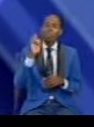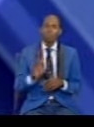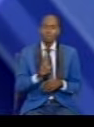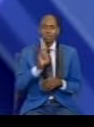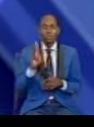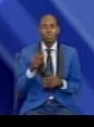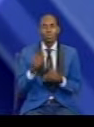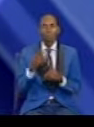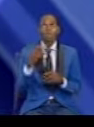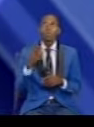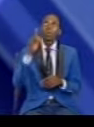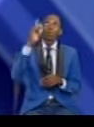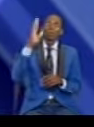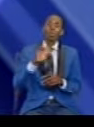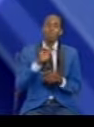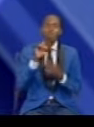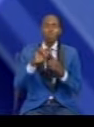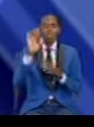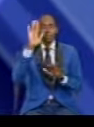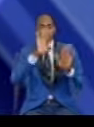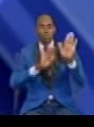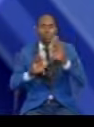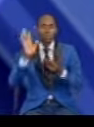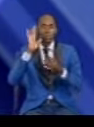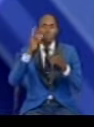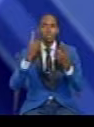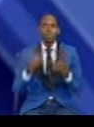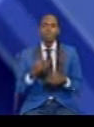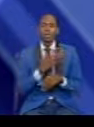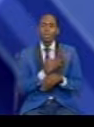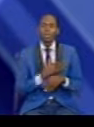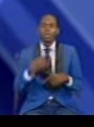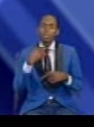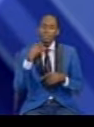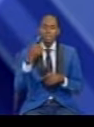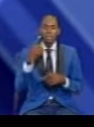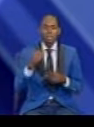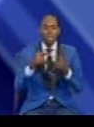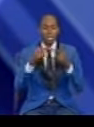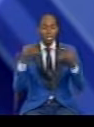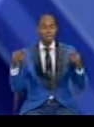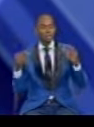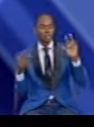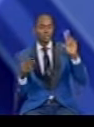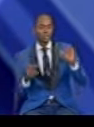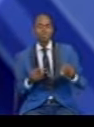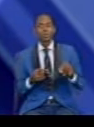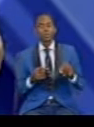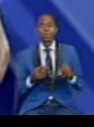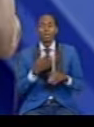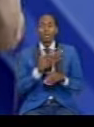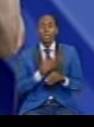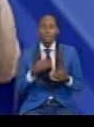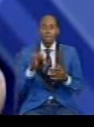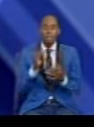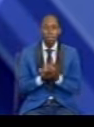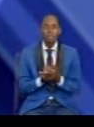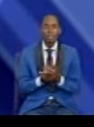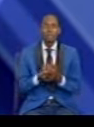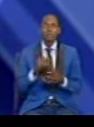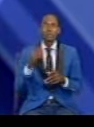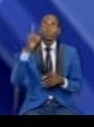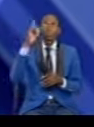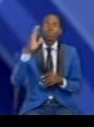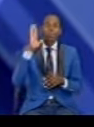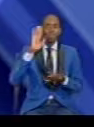God when trouble will come. And we will now tell the enemy, no, you are not there. And that one will give us